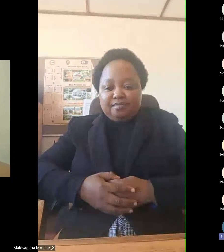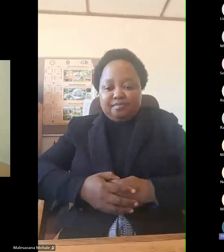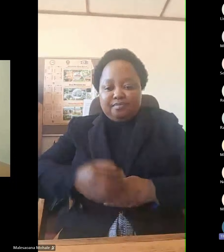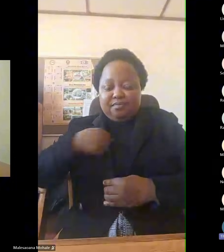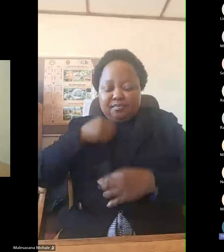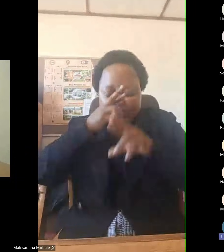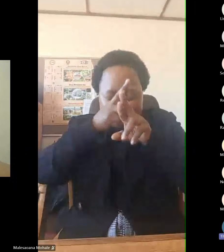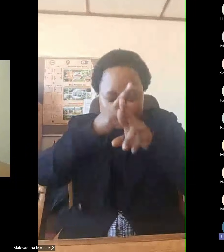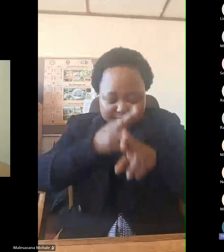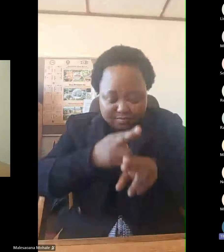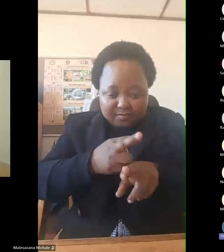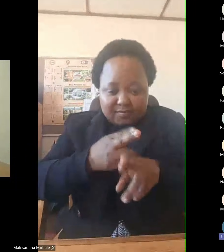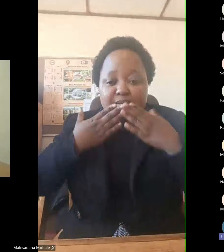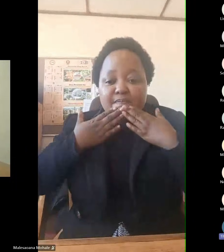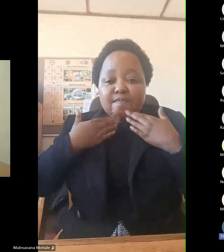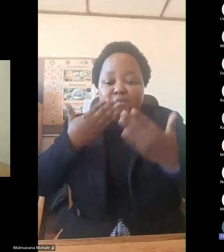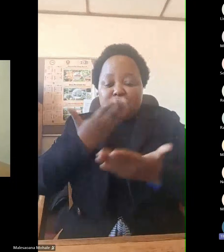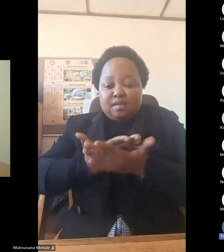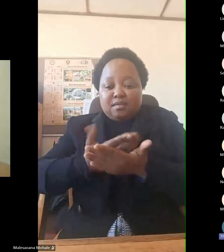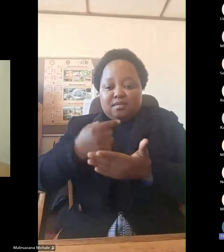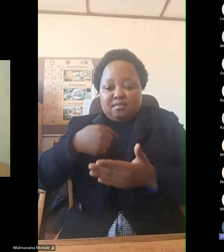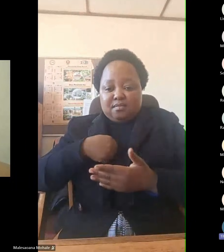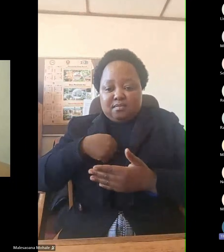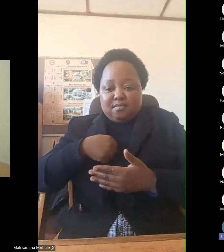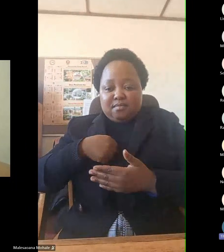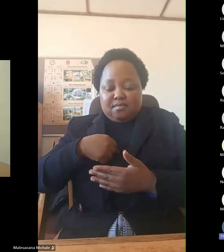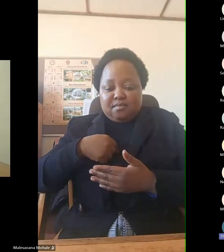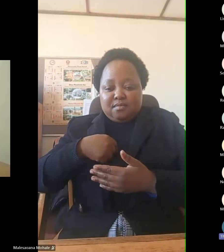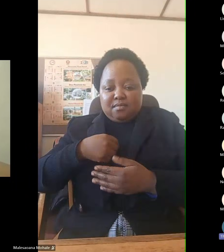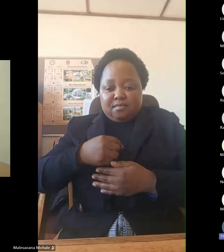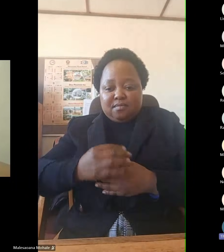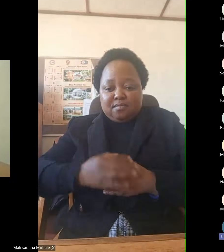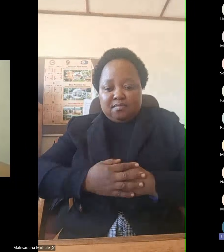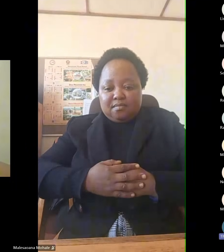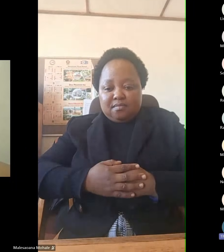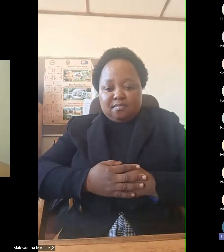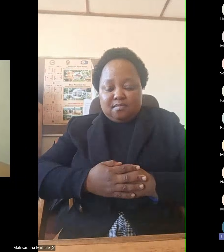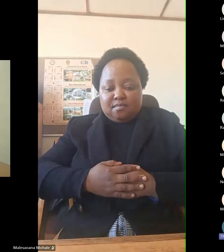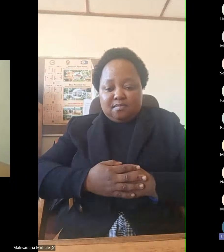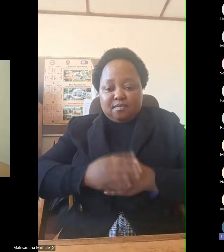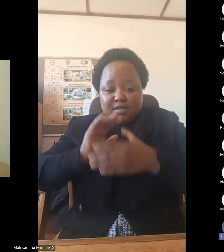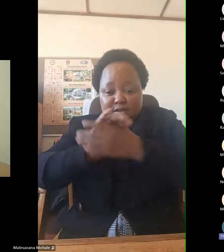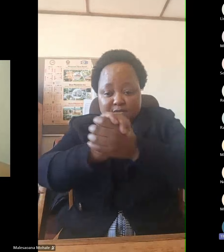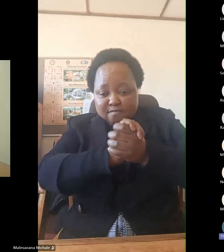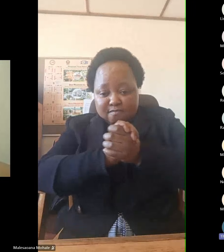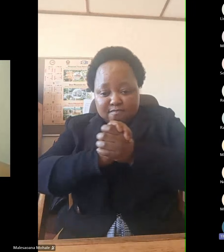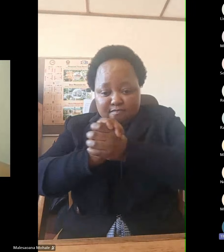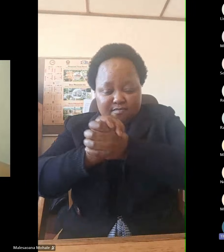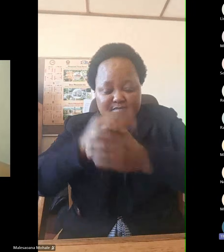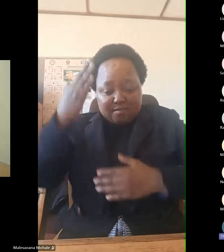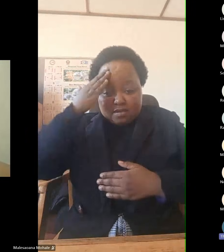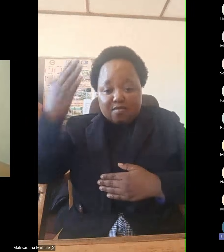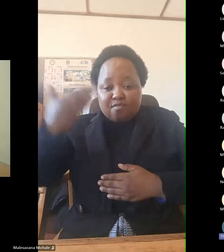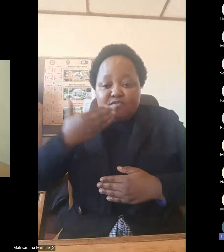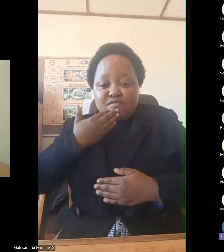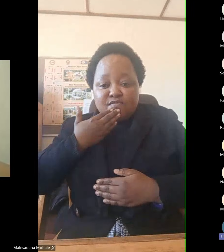Allow me to pass my regards to His Majesty King Letsie